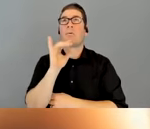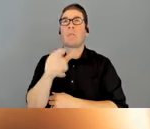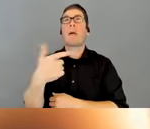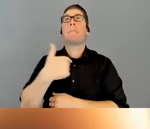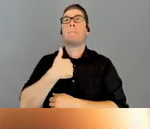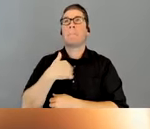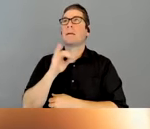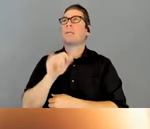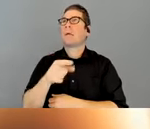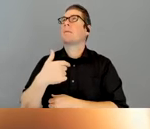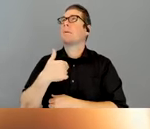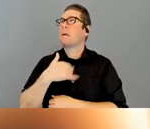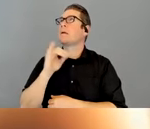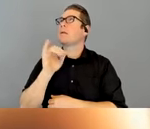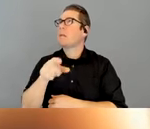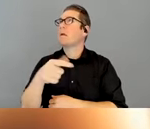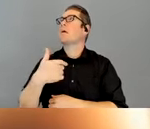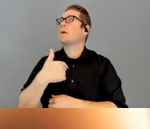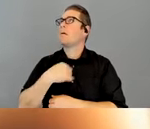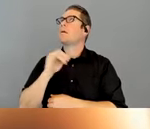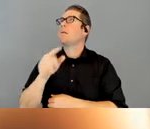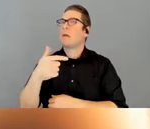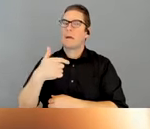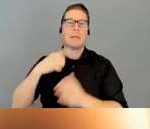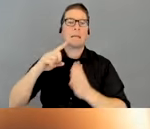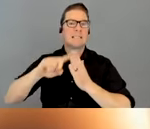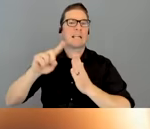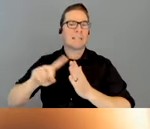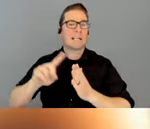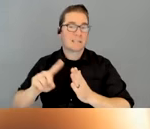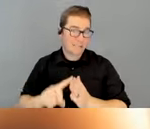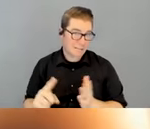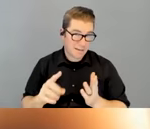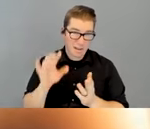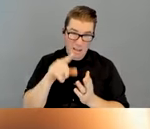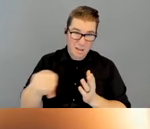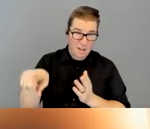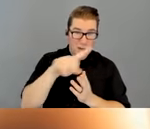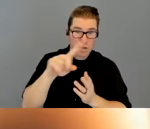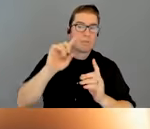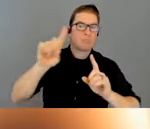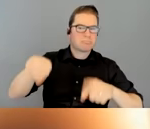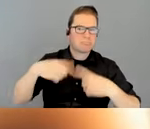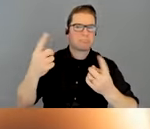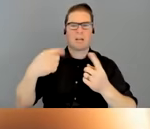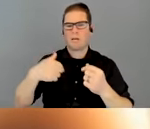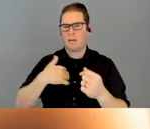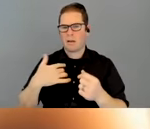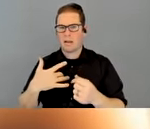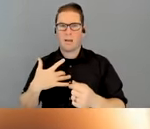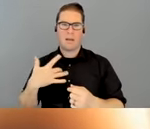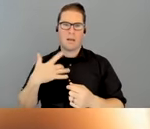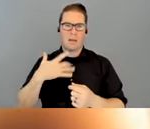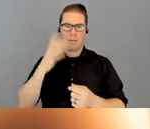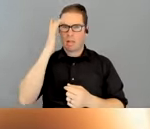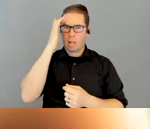right? Yeah, I see that in myself. I have been more cynical, more negative about students, about my job, not